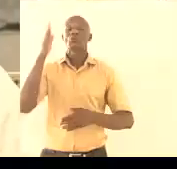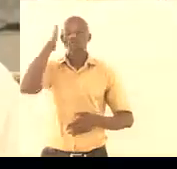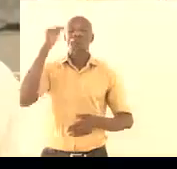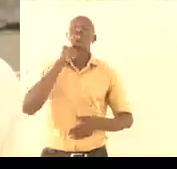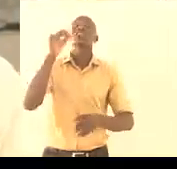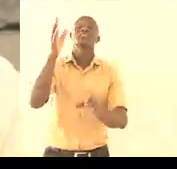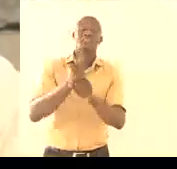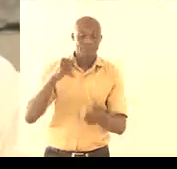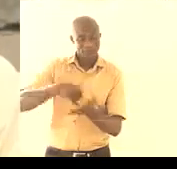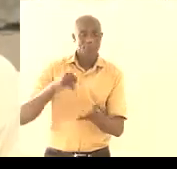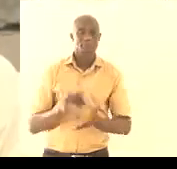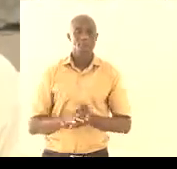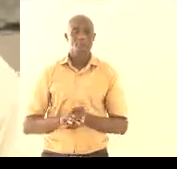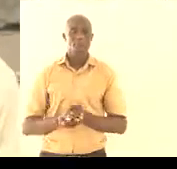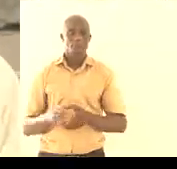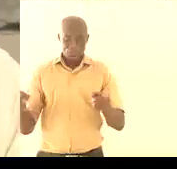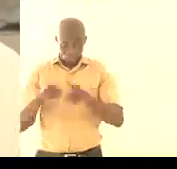them.